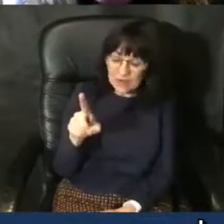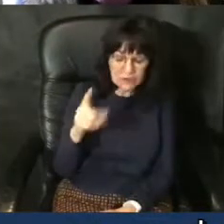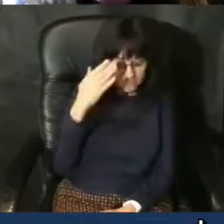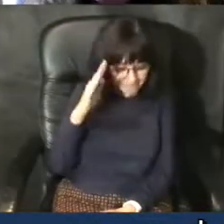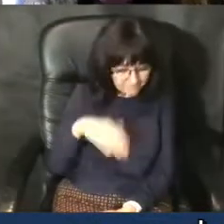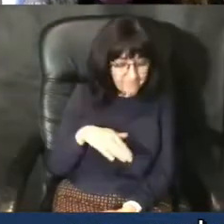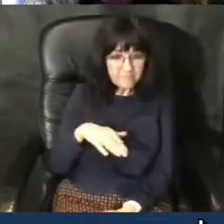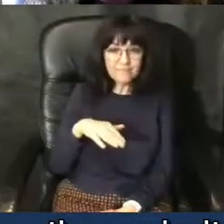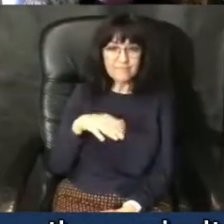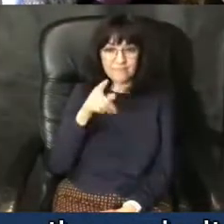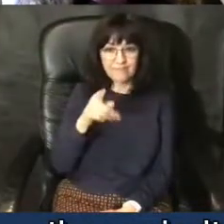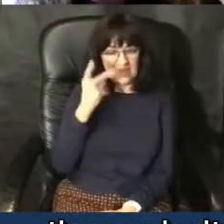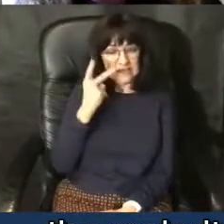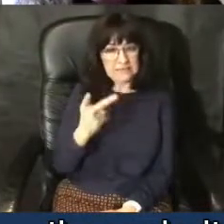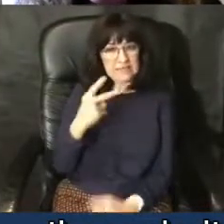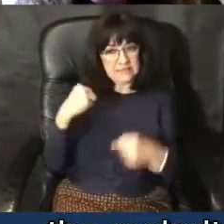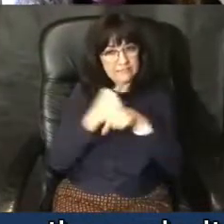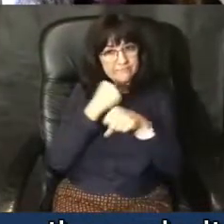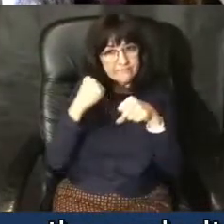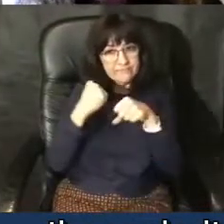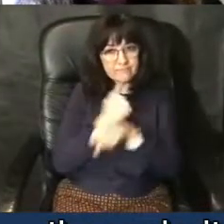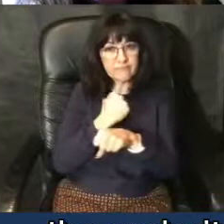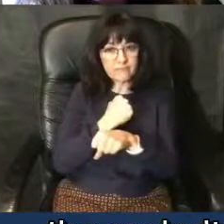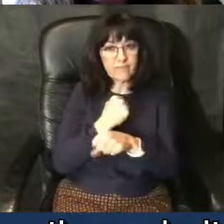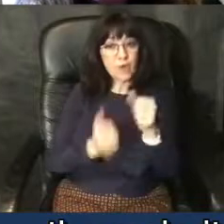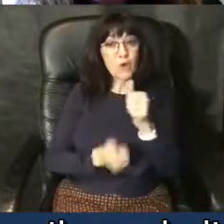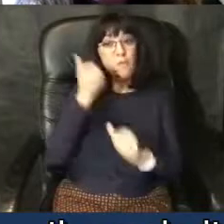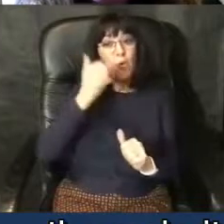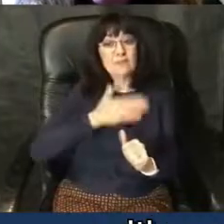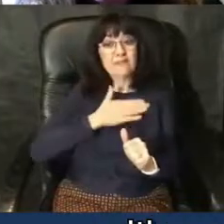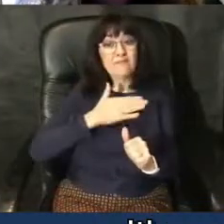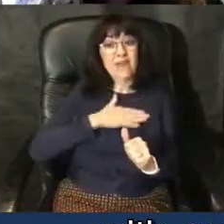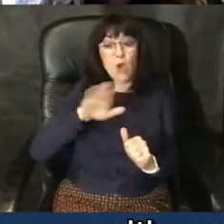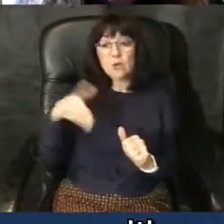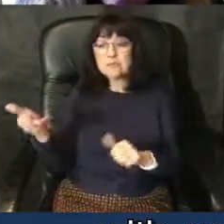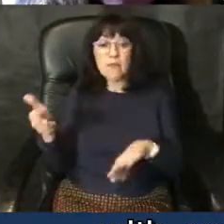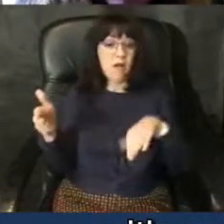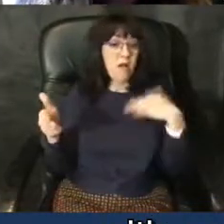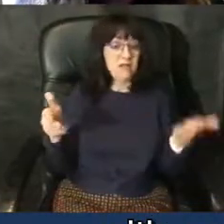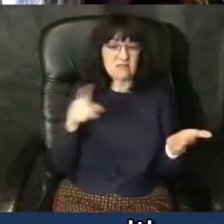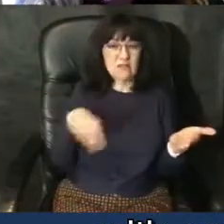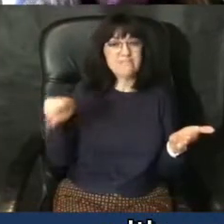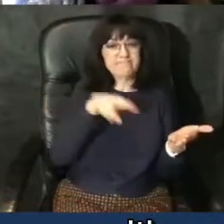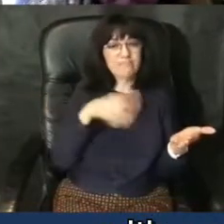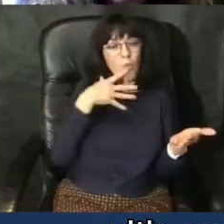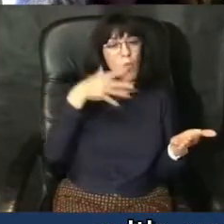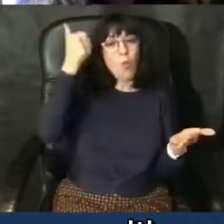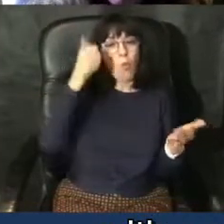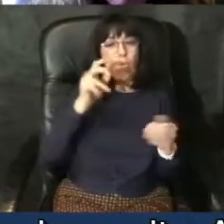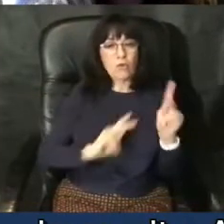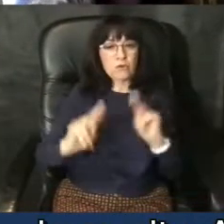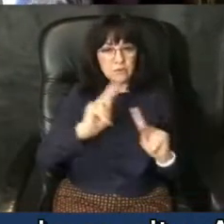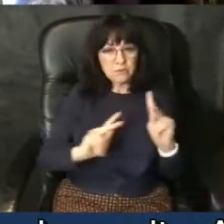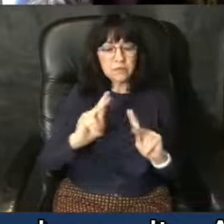in the data that you shared earlier, the majority of our deaths have come in the elder population with, just their overall status of health